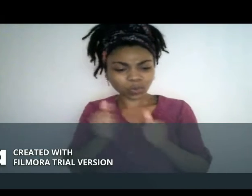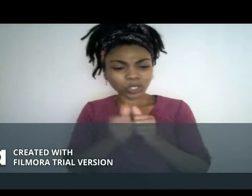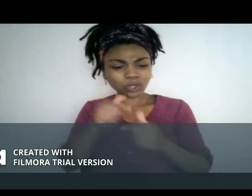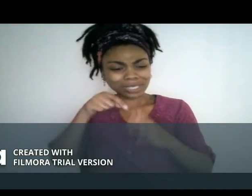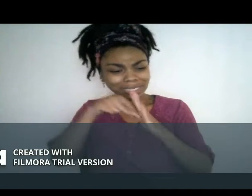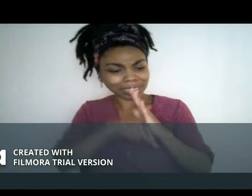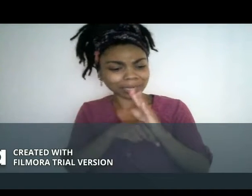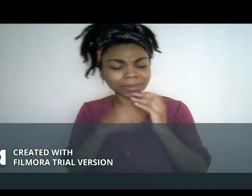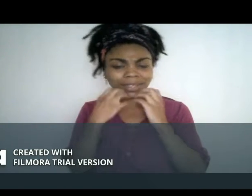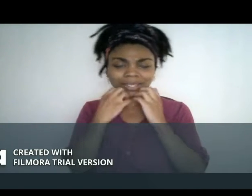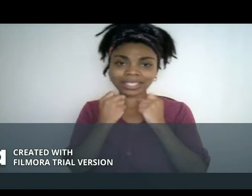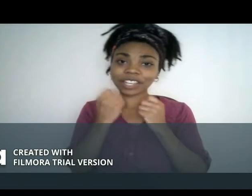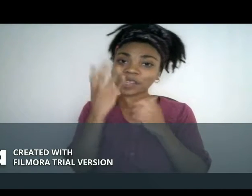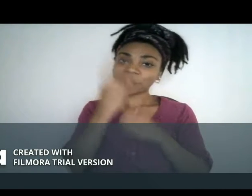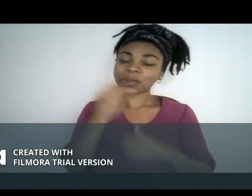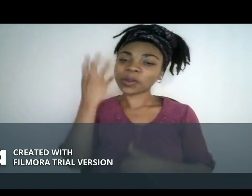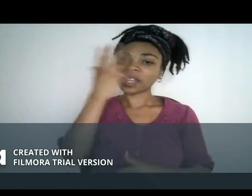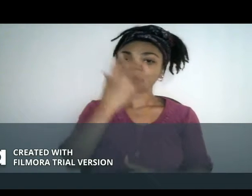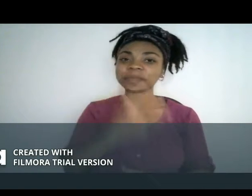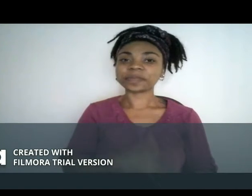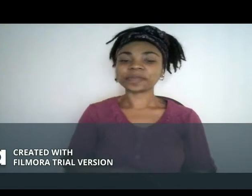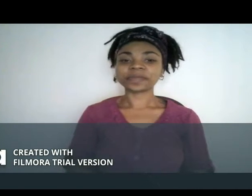beauty.